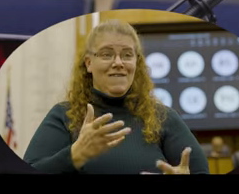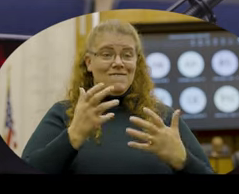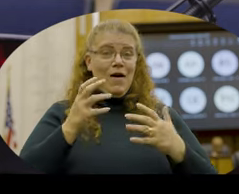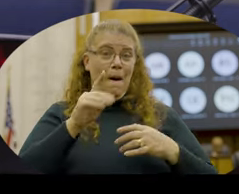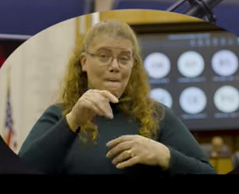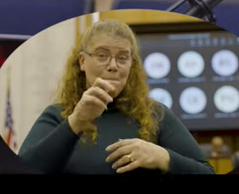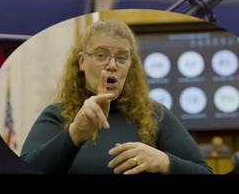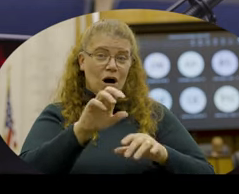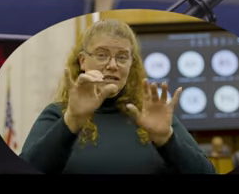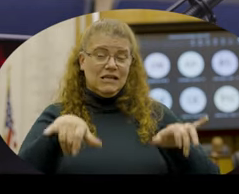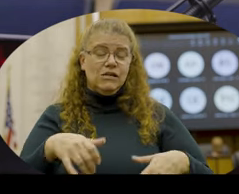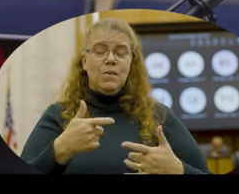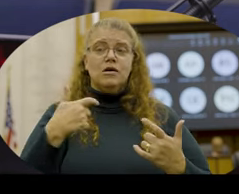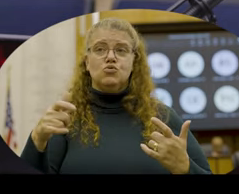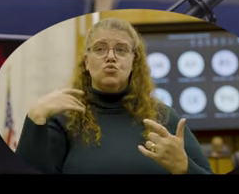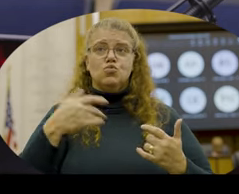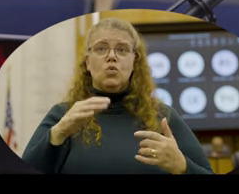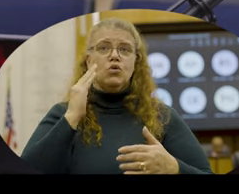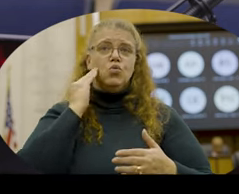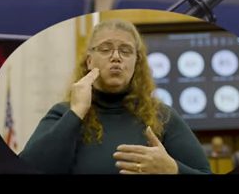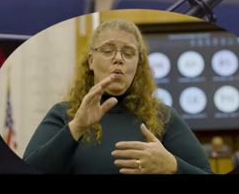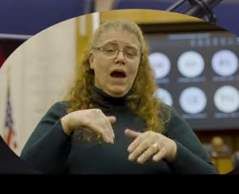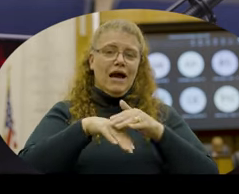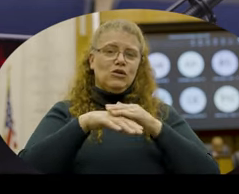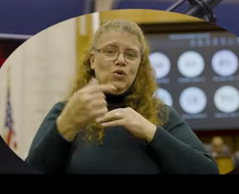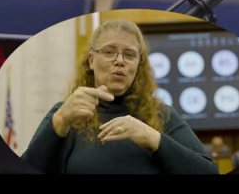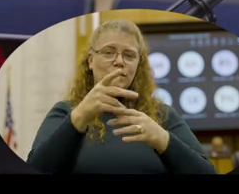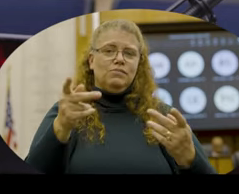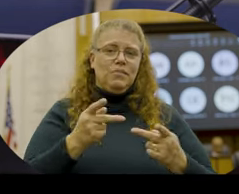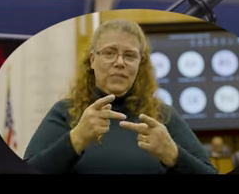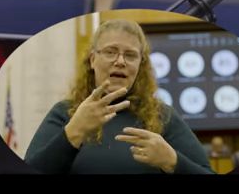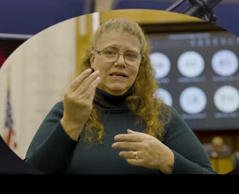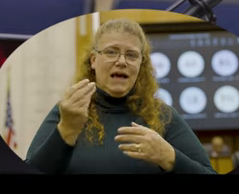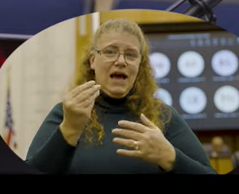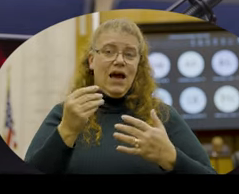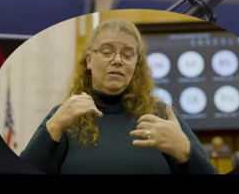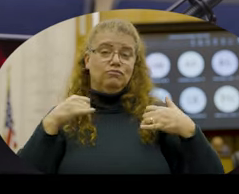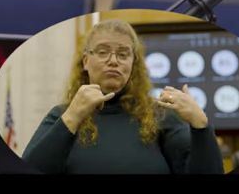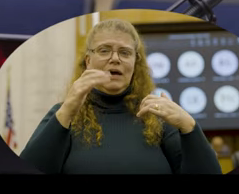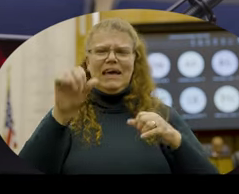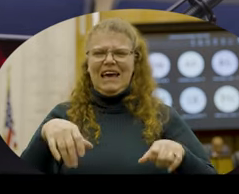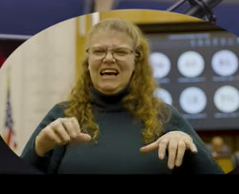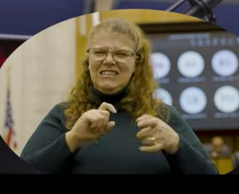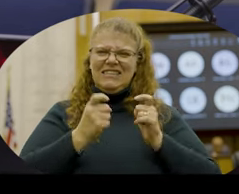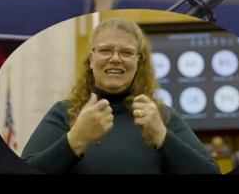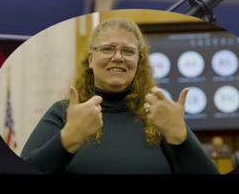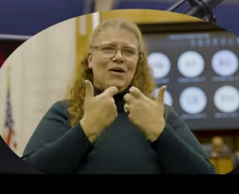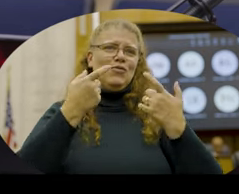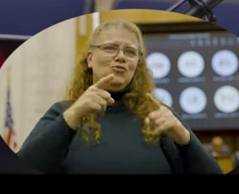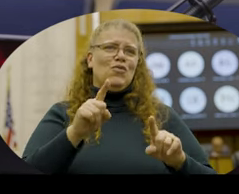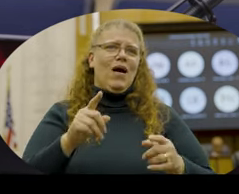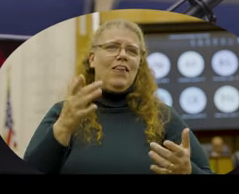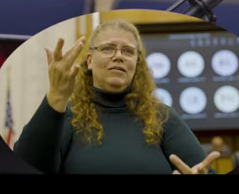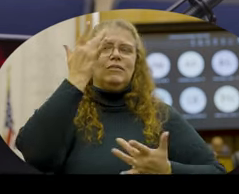Mellon Foundation to create an interpretive center at the Main Street Station. Over the last few years, we've made